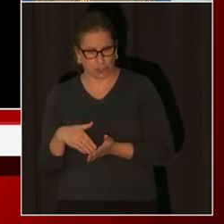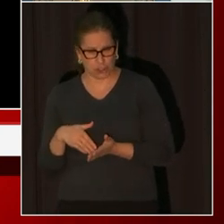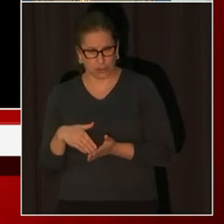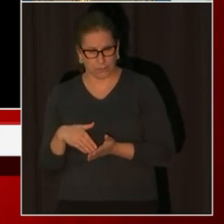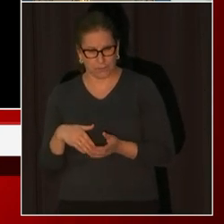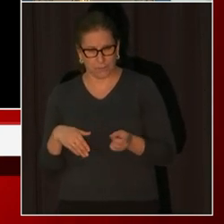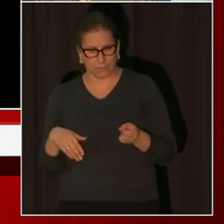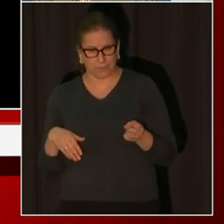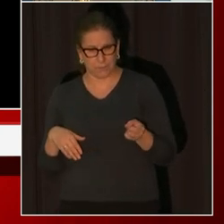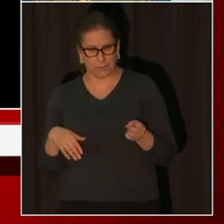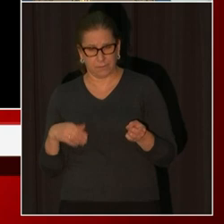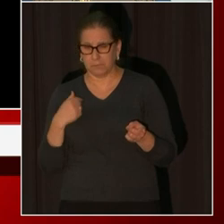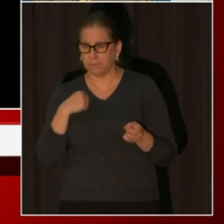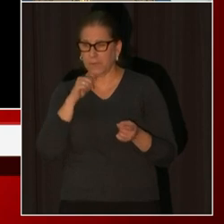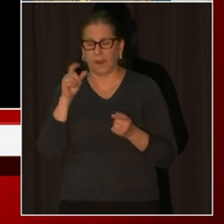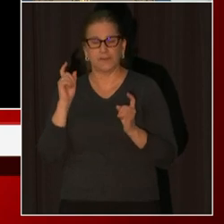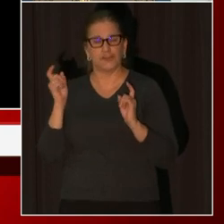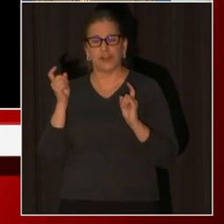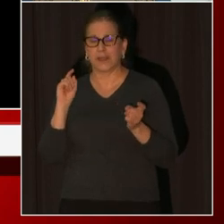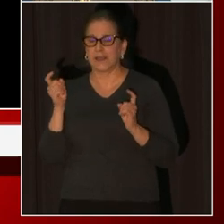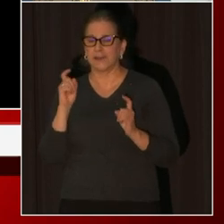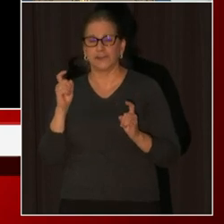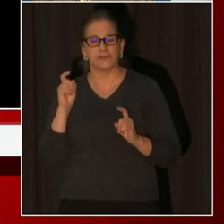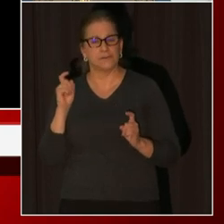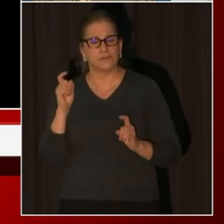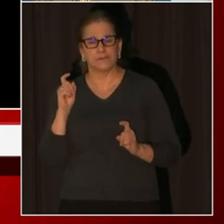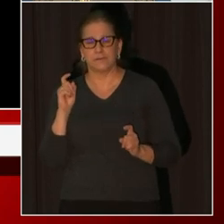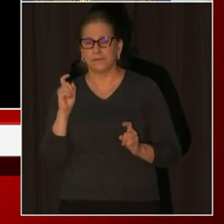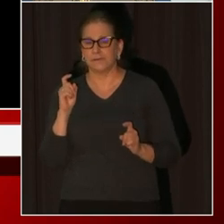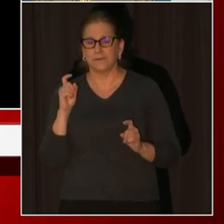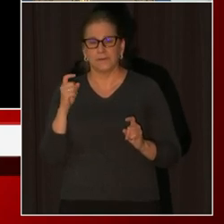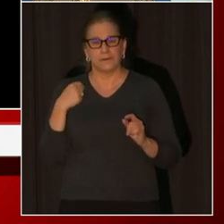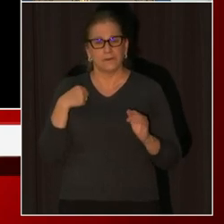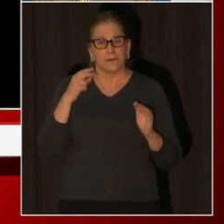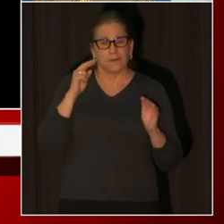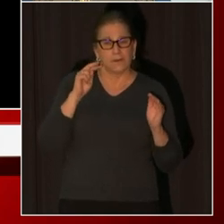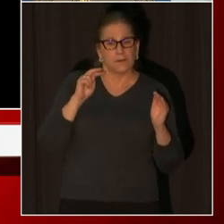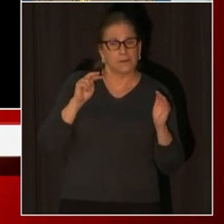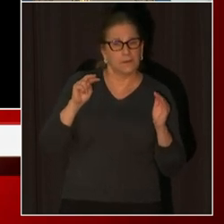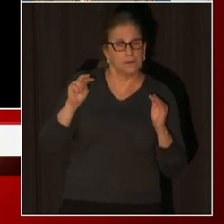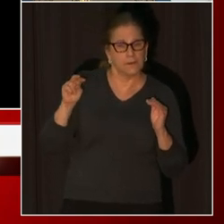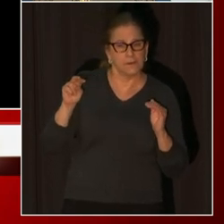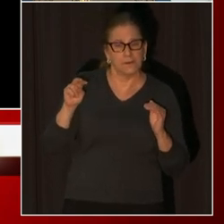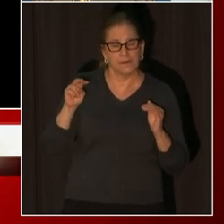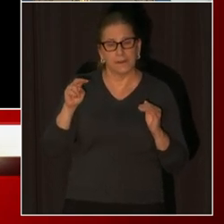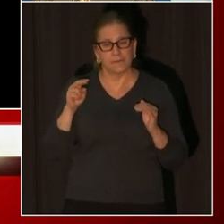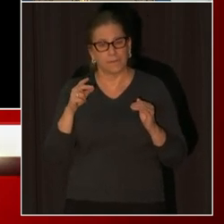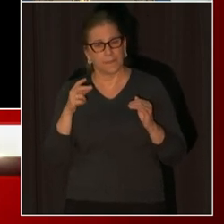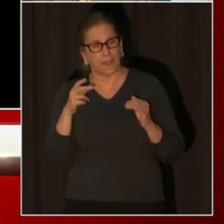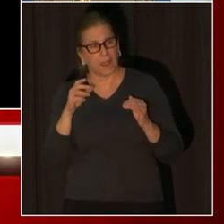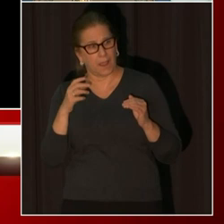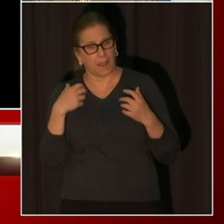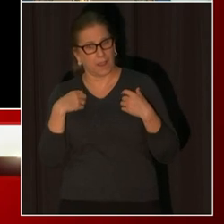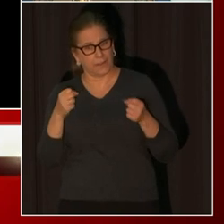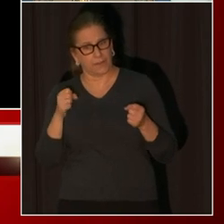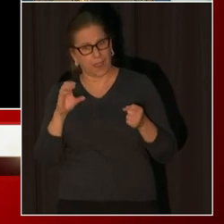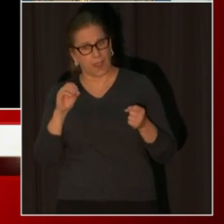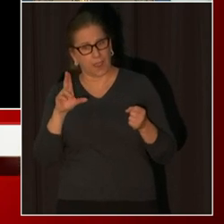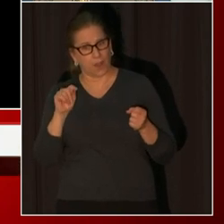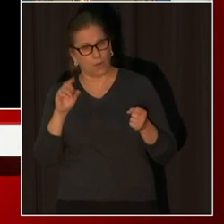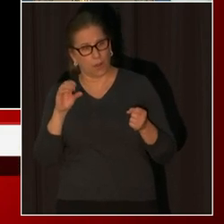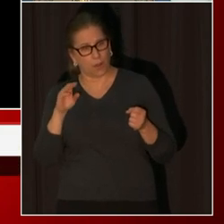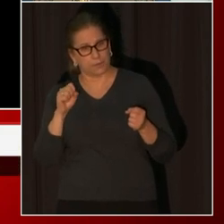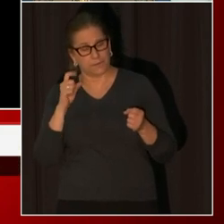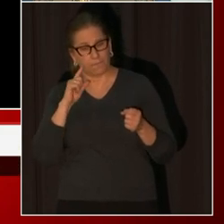health outcomes for African Americans by building hospitals alone. We have to make sure that there is an